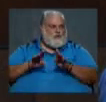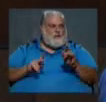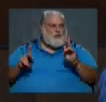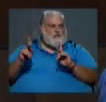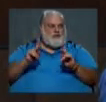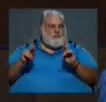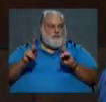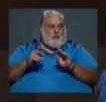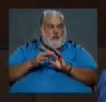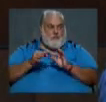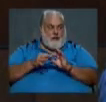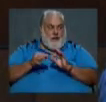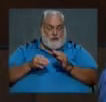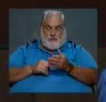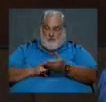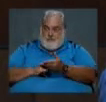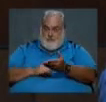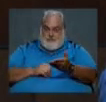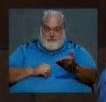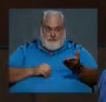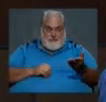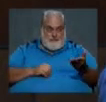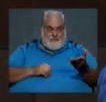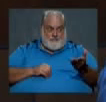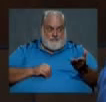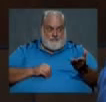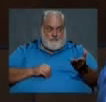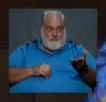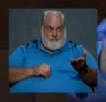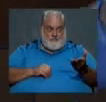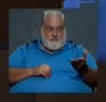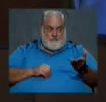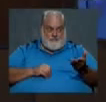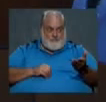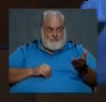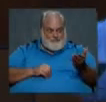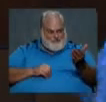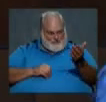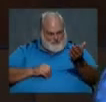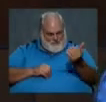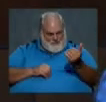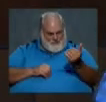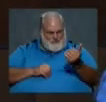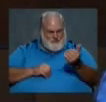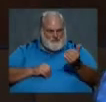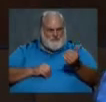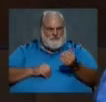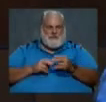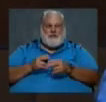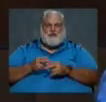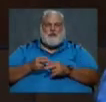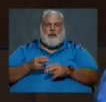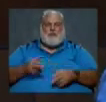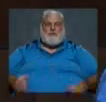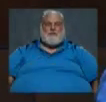citizens' communications, if there are any. Oh, come on up and state your name.